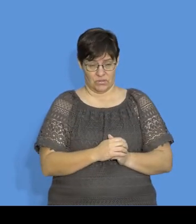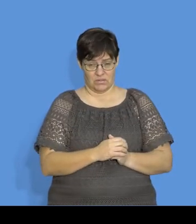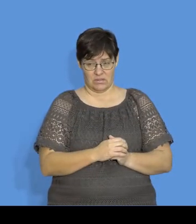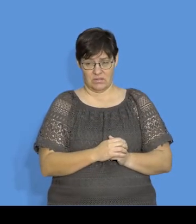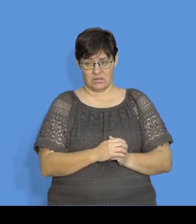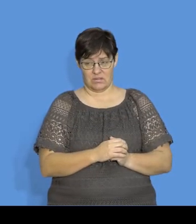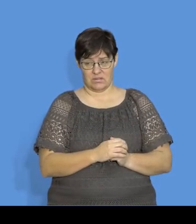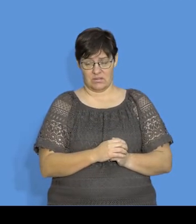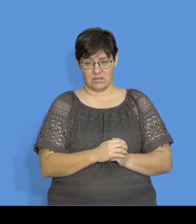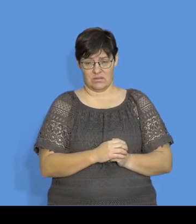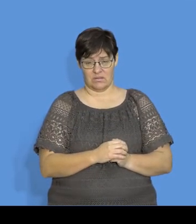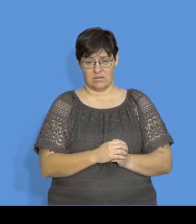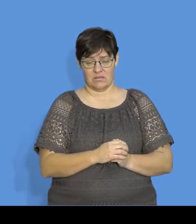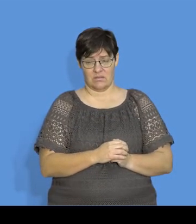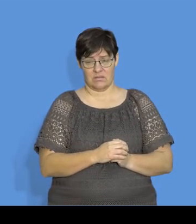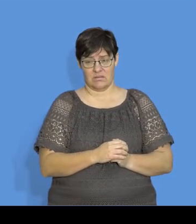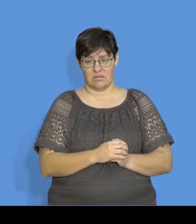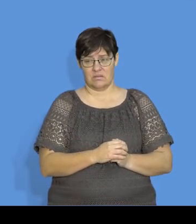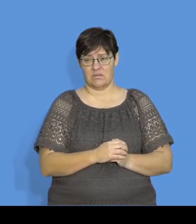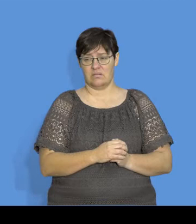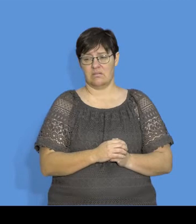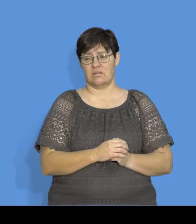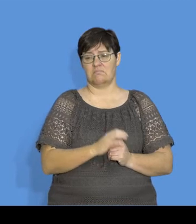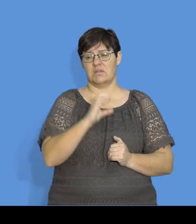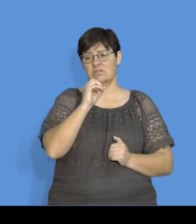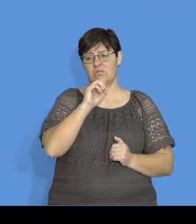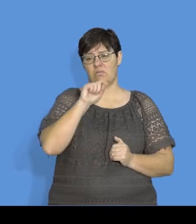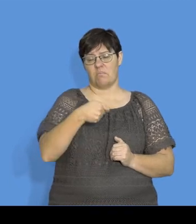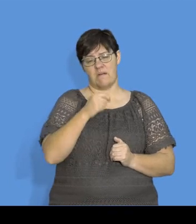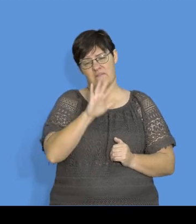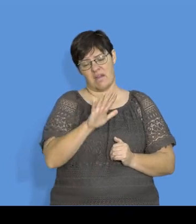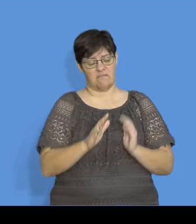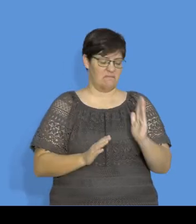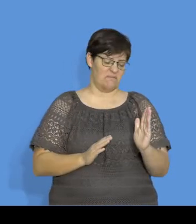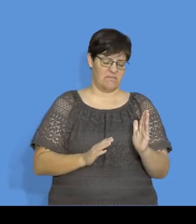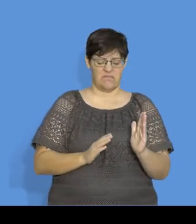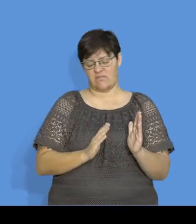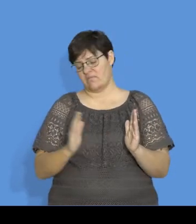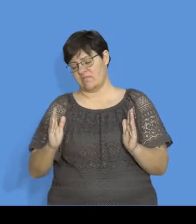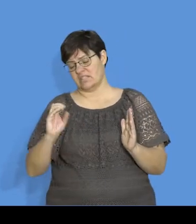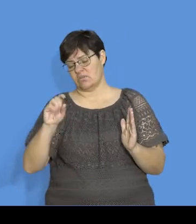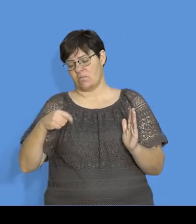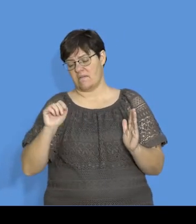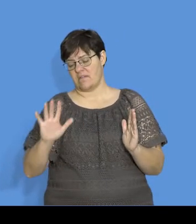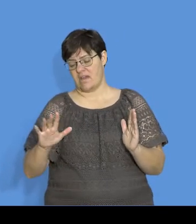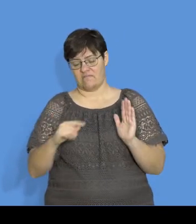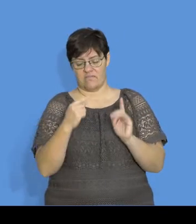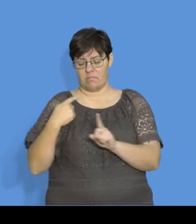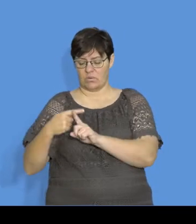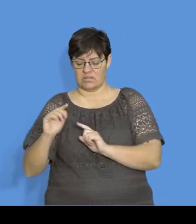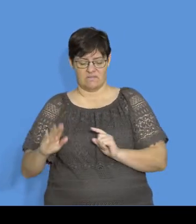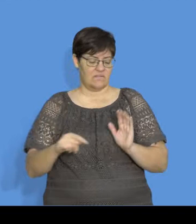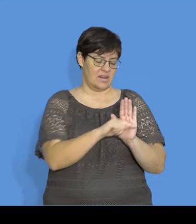0. Are we together? I mean, 0.5 would be somewhere there. I mean, -0.5.